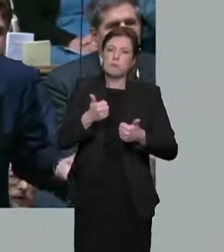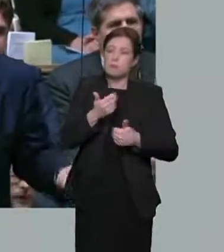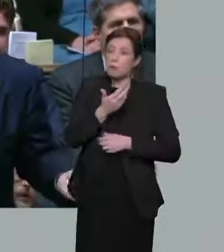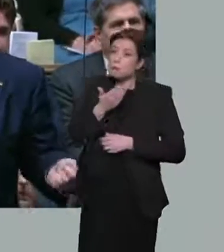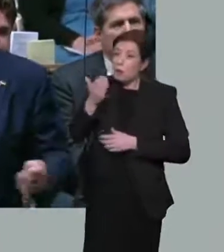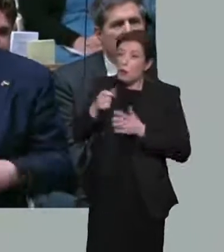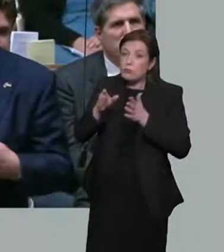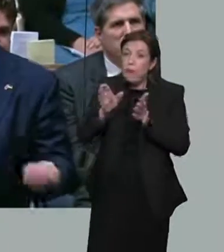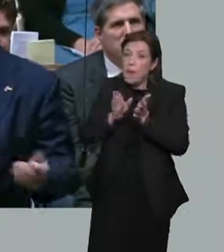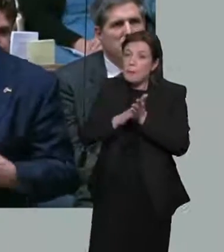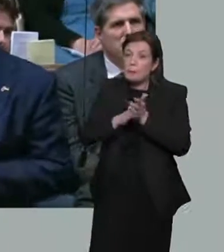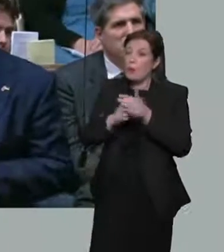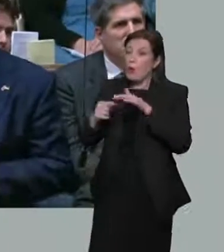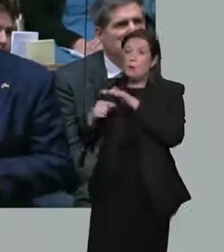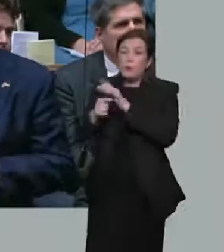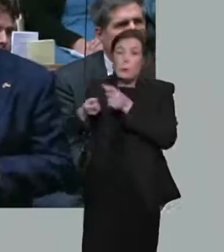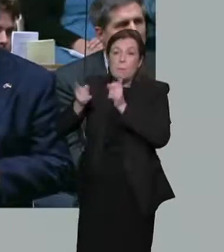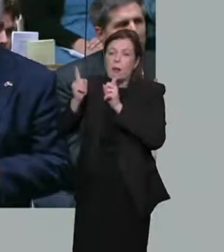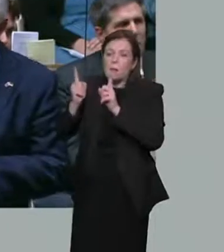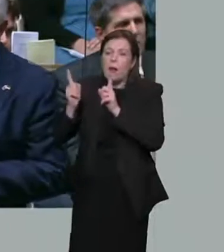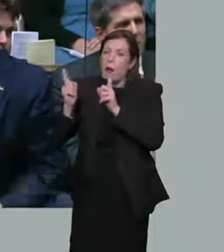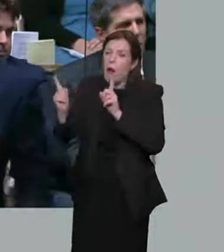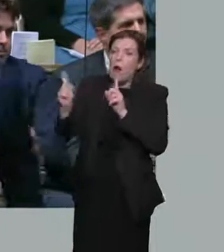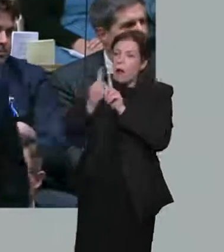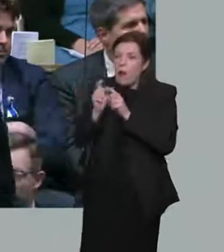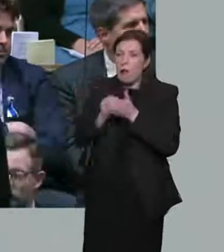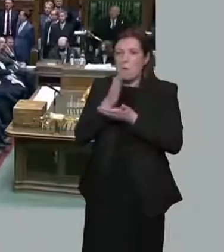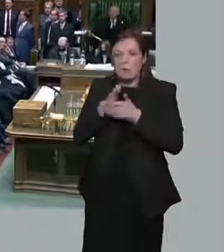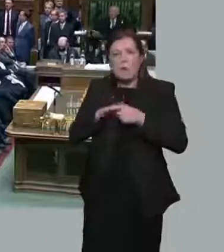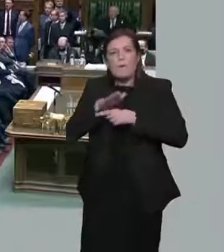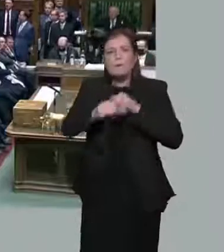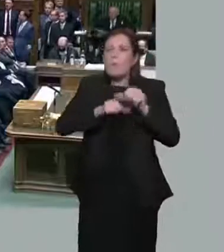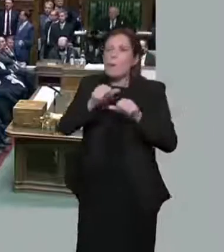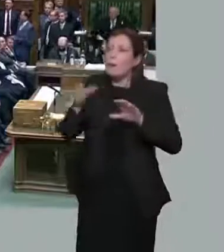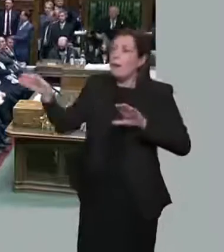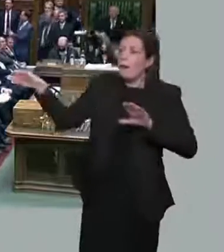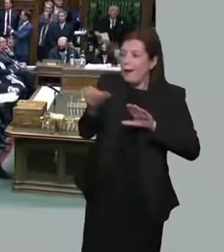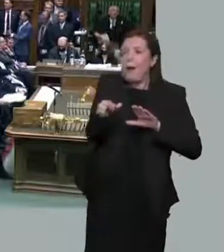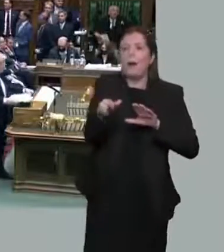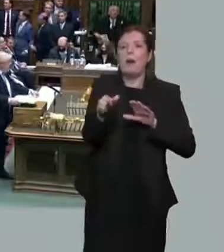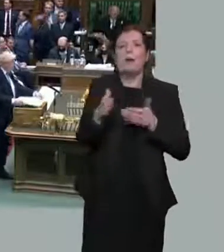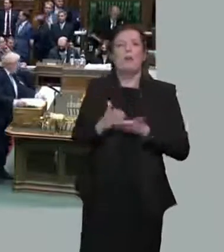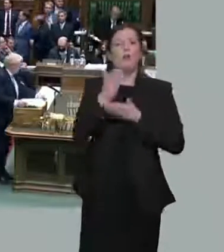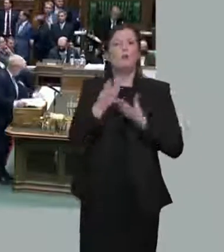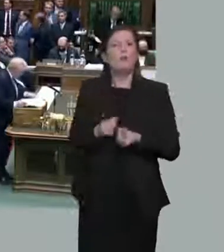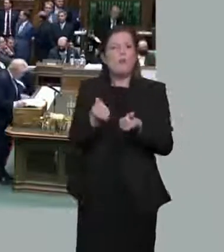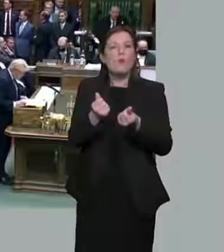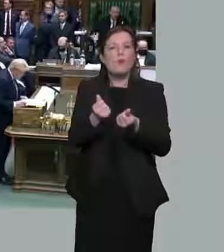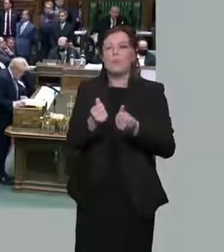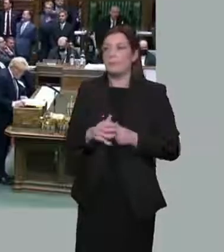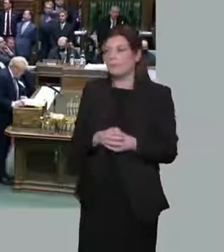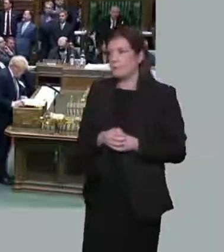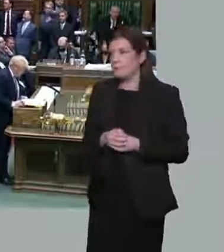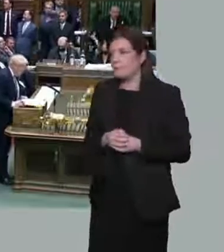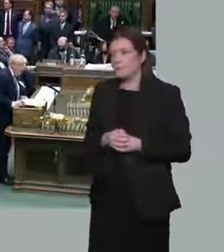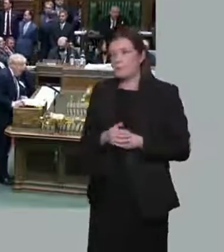with the Refugees Minister to make this process as simple and speedy as possible? Prime Minister. I thank my honourable